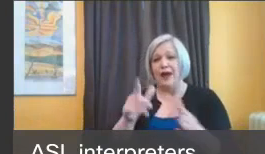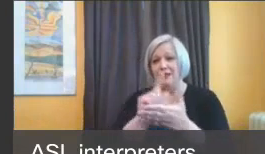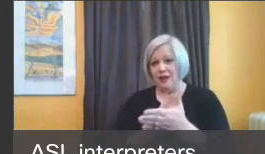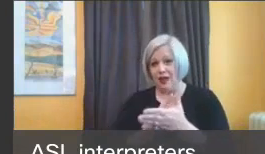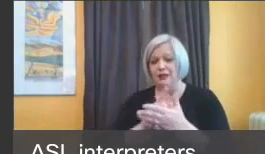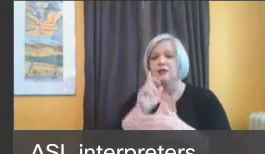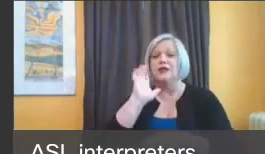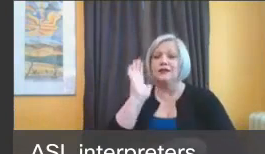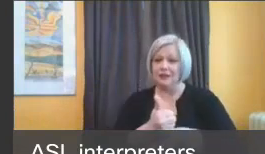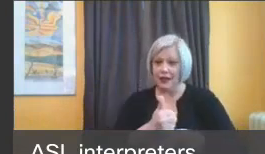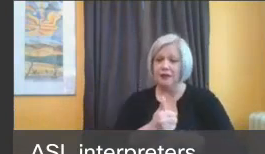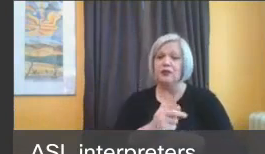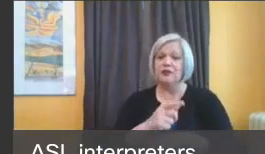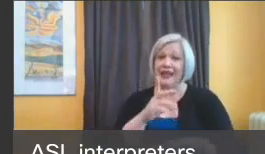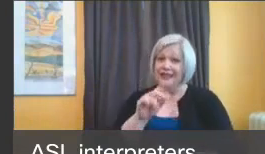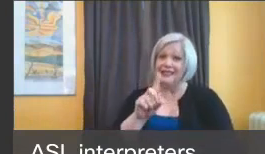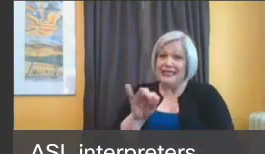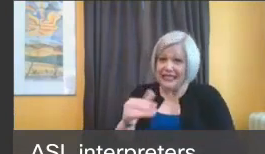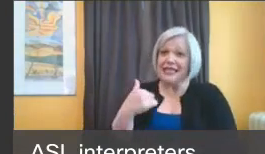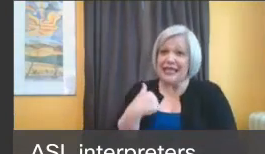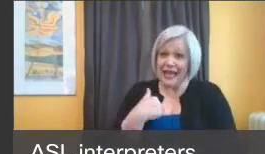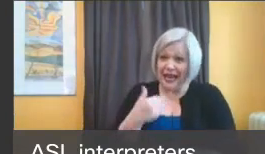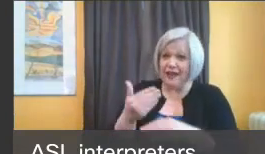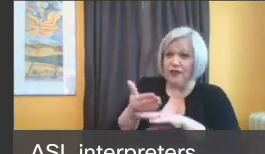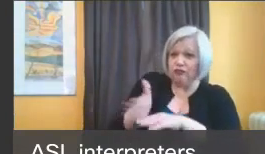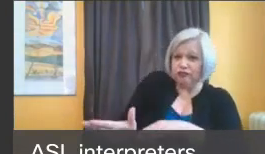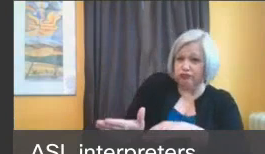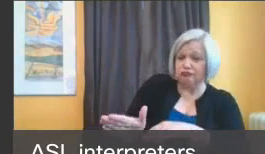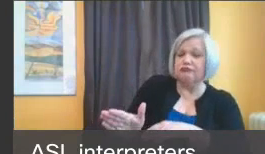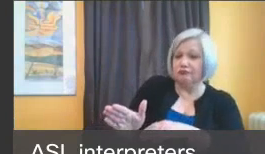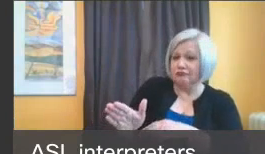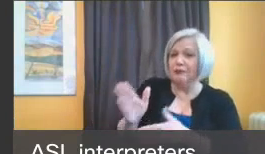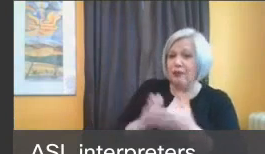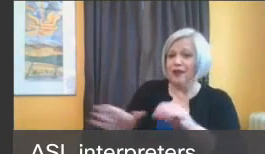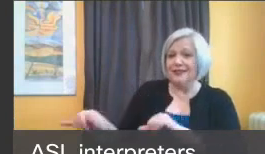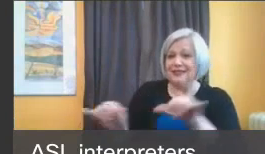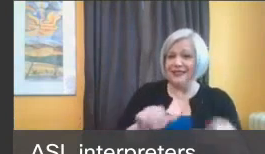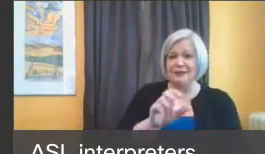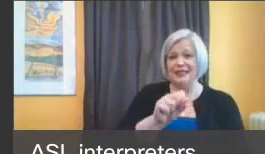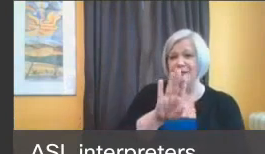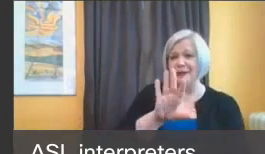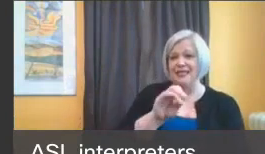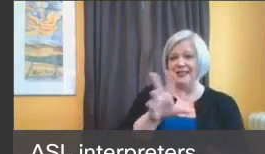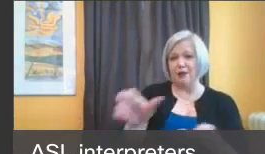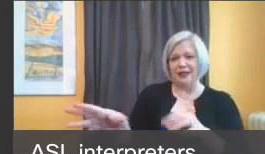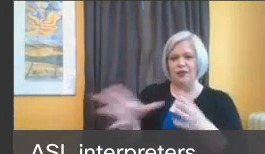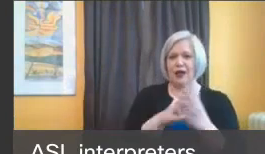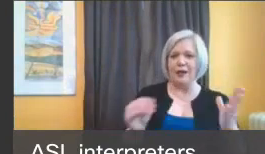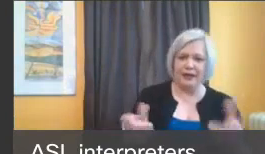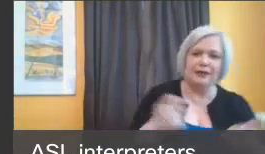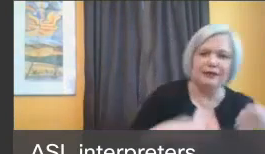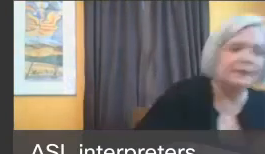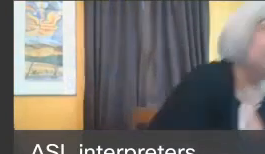have, and indeed did have, a disenfranchising effect that the proponents of SB 90 hope to replicate in some form. During